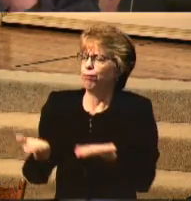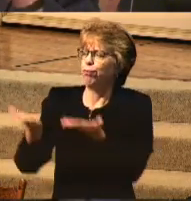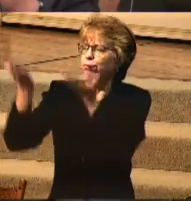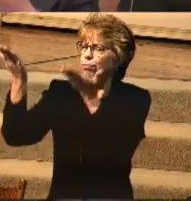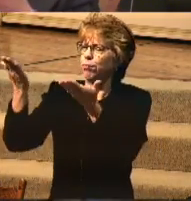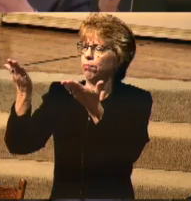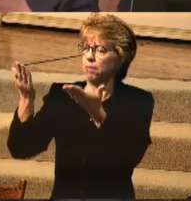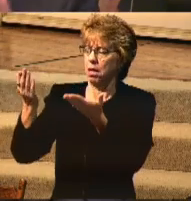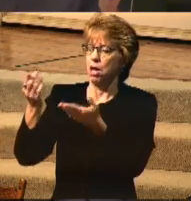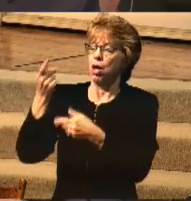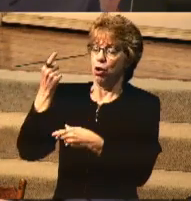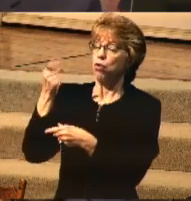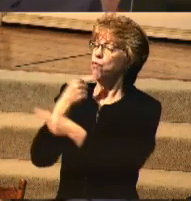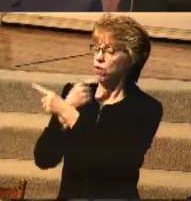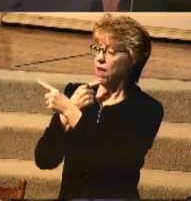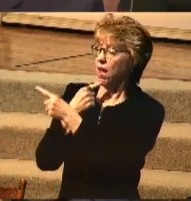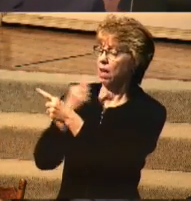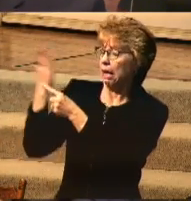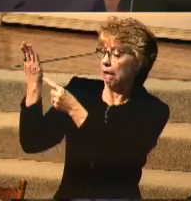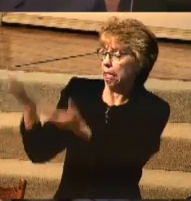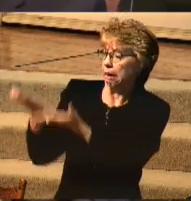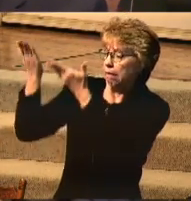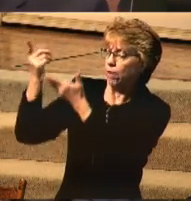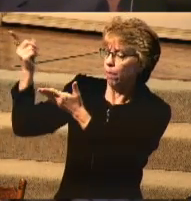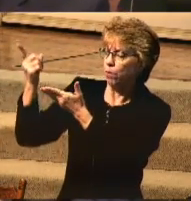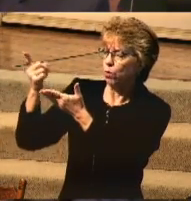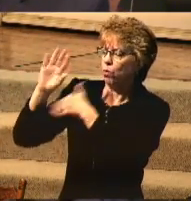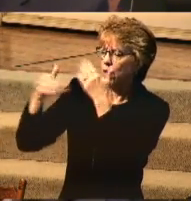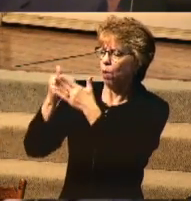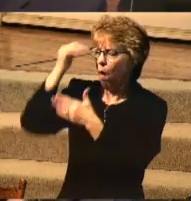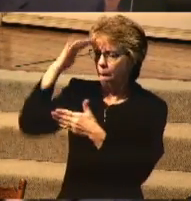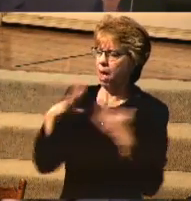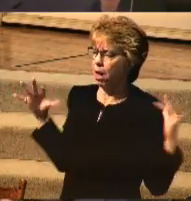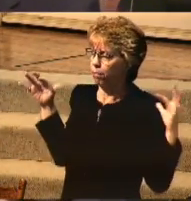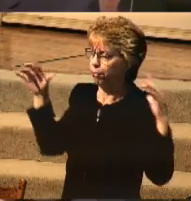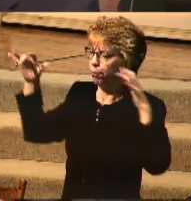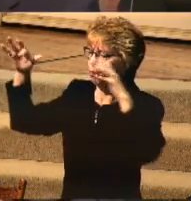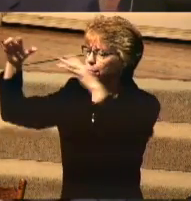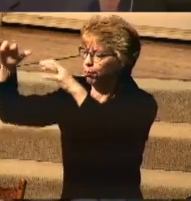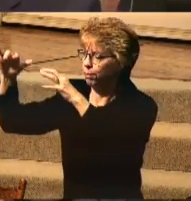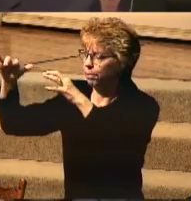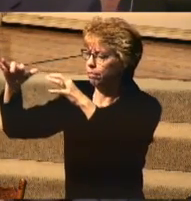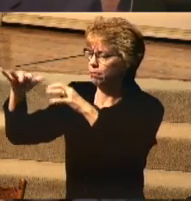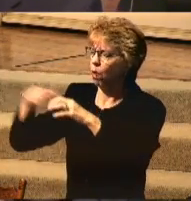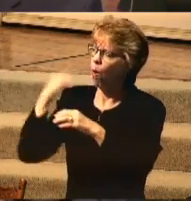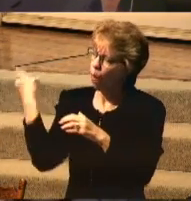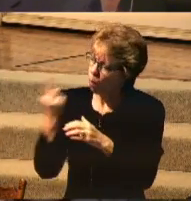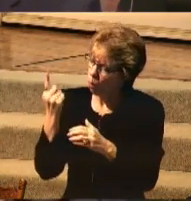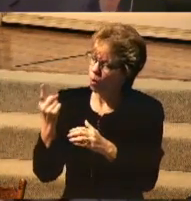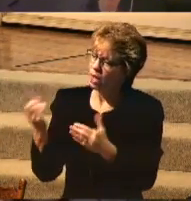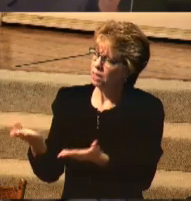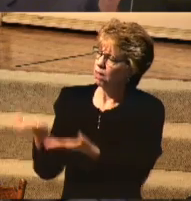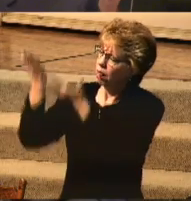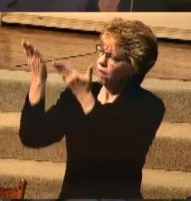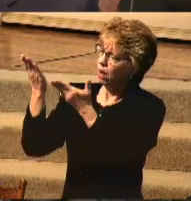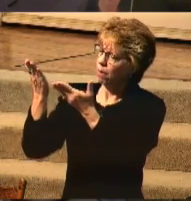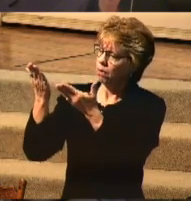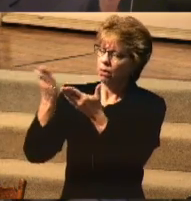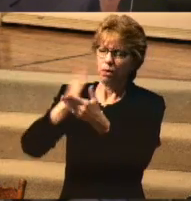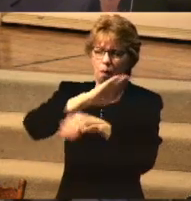all men unto me." Help us, Lord, not just in a church service to lift You up, but Lord, everywhere